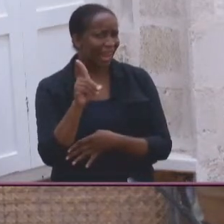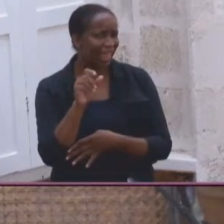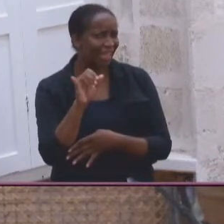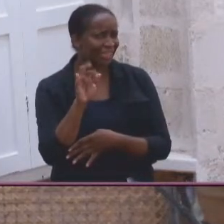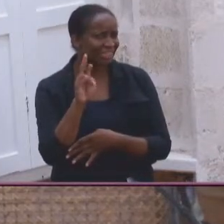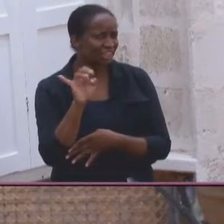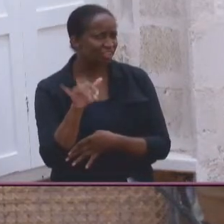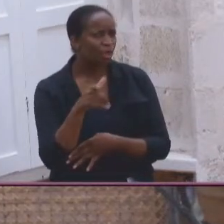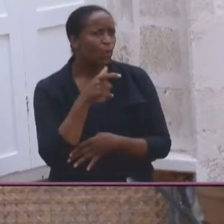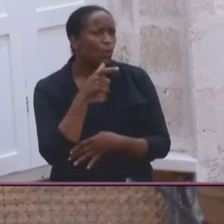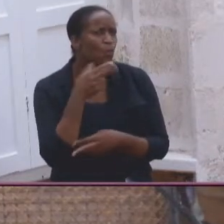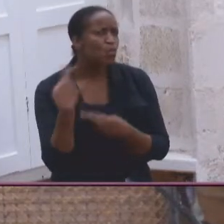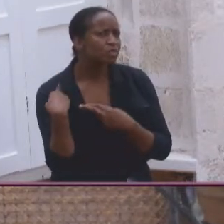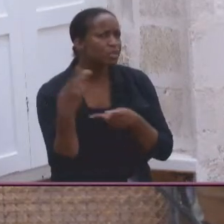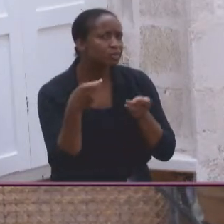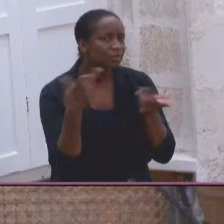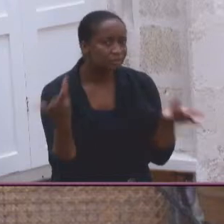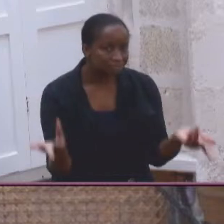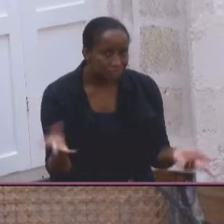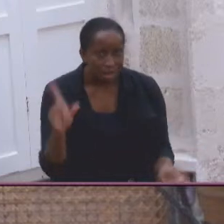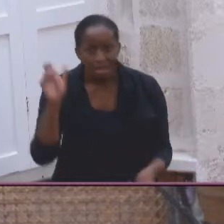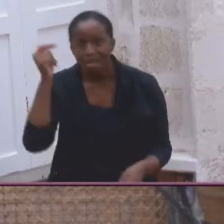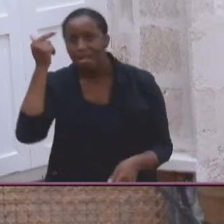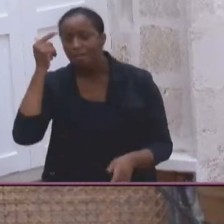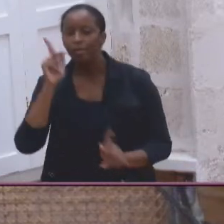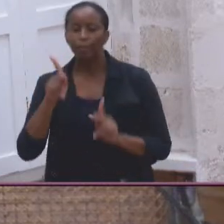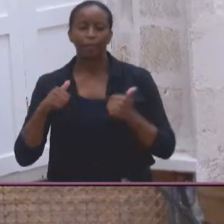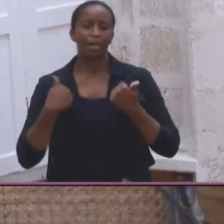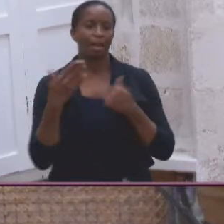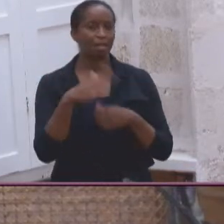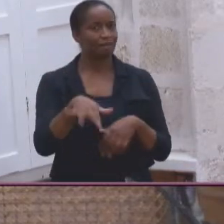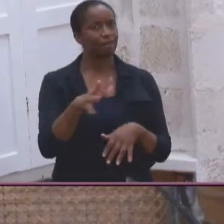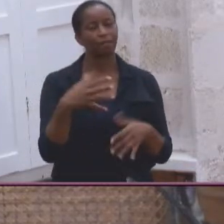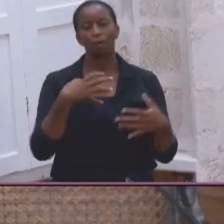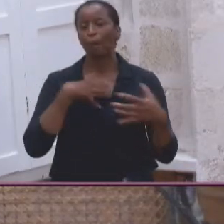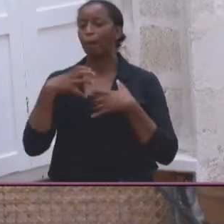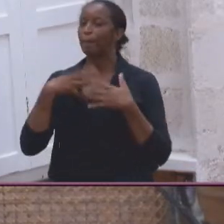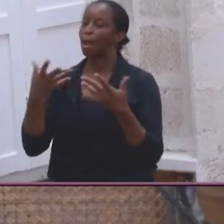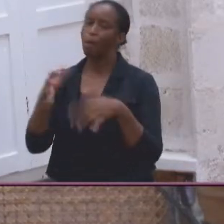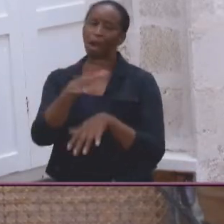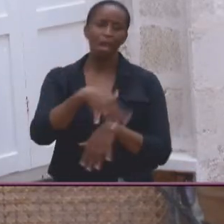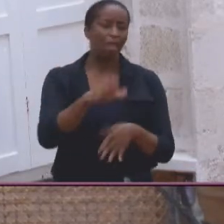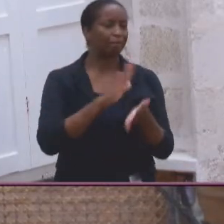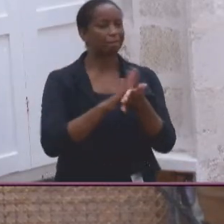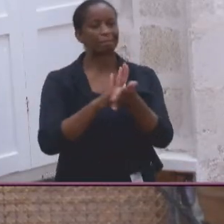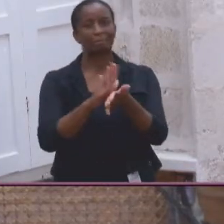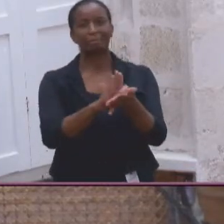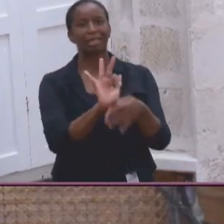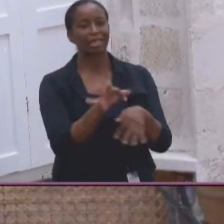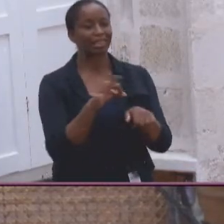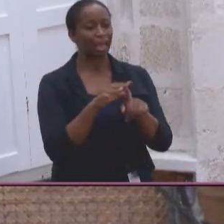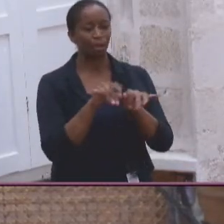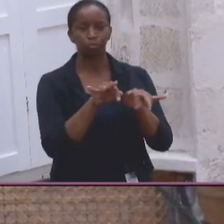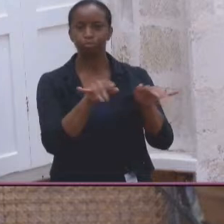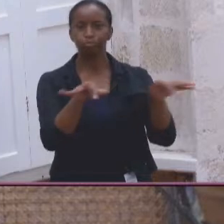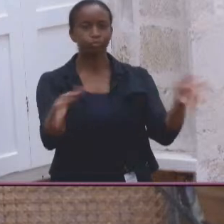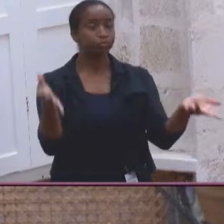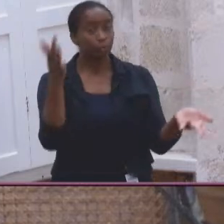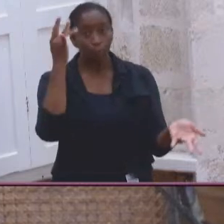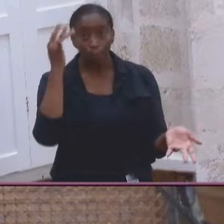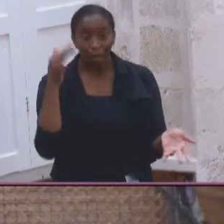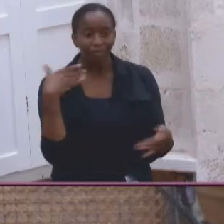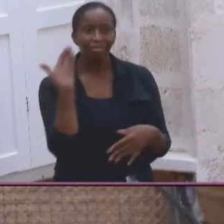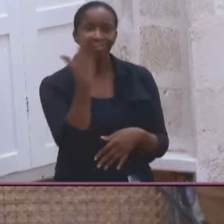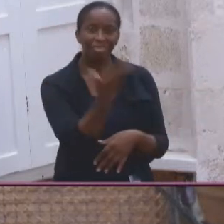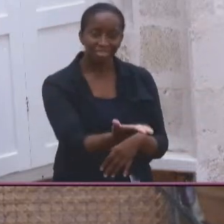all of the mosquito infestation in that area is as a result of the Glenderry prison. And the